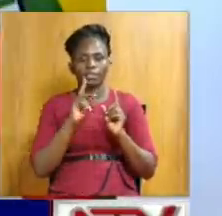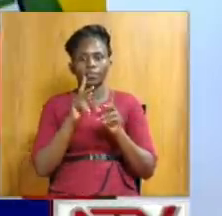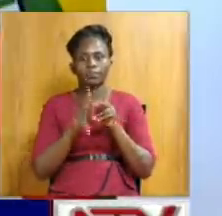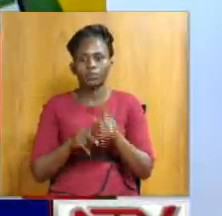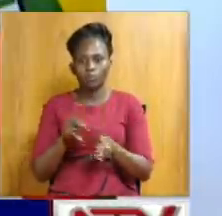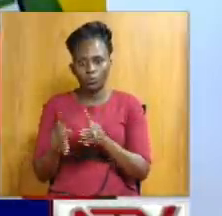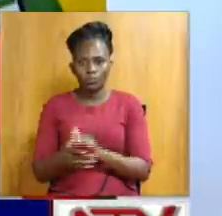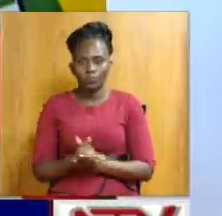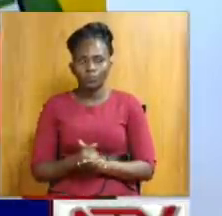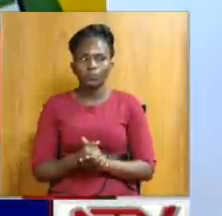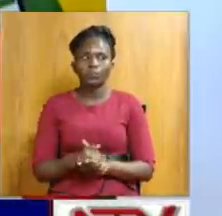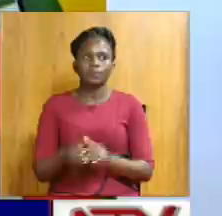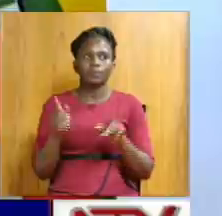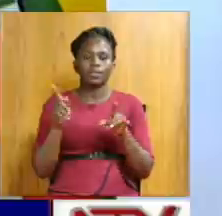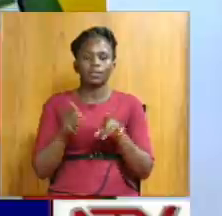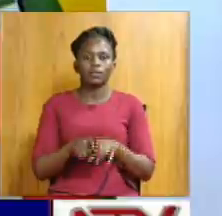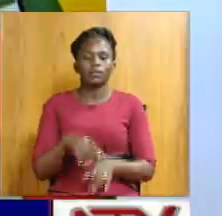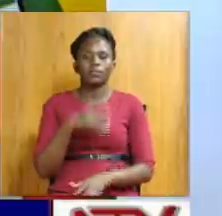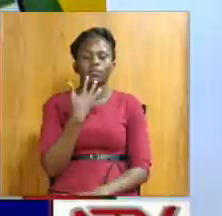And